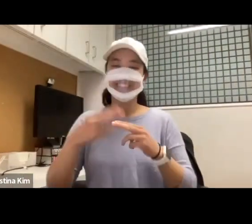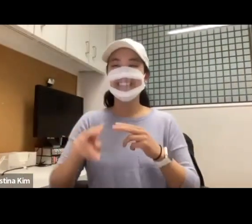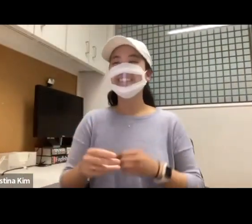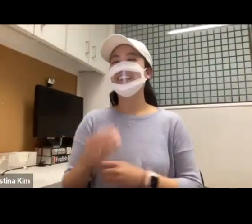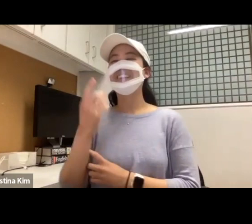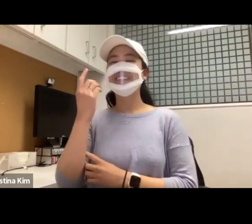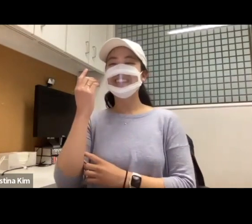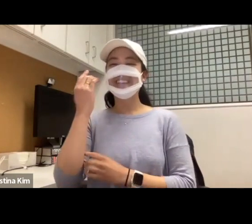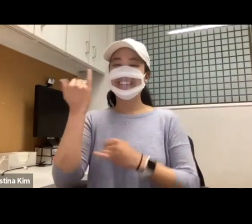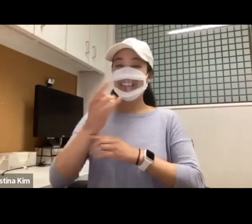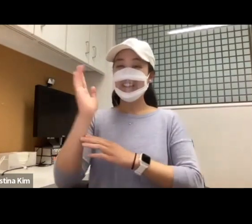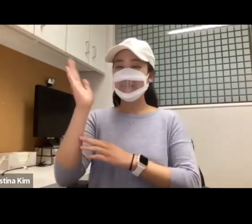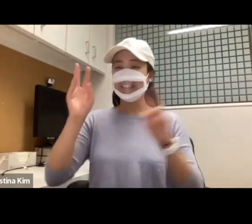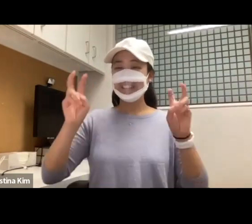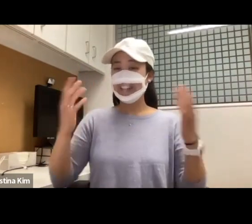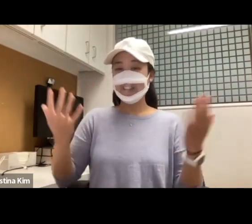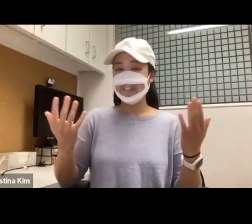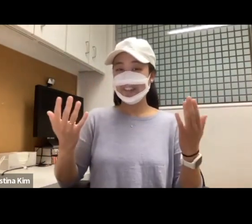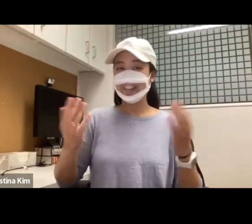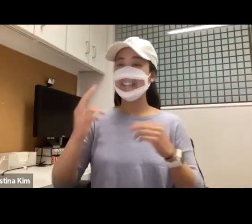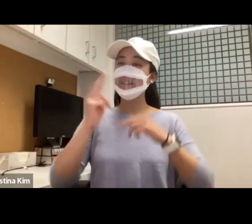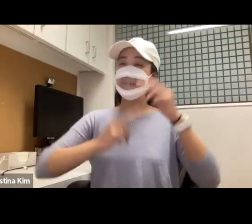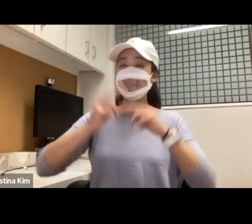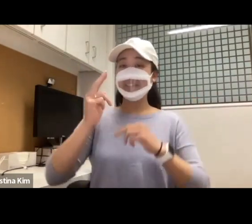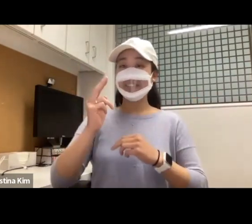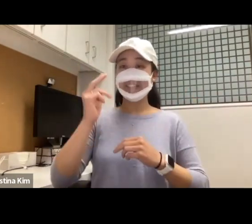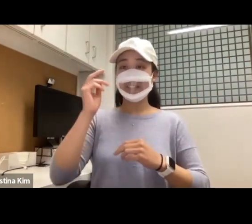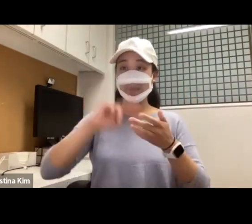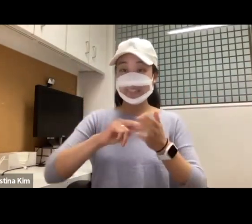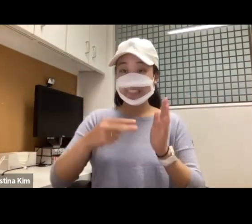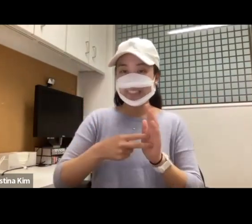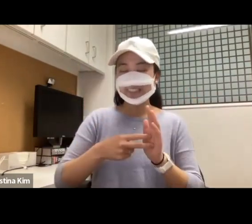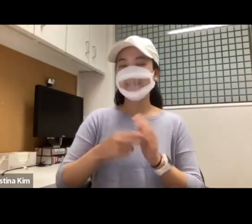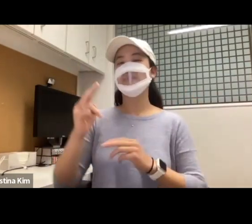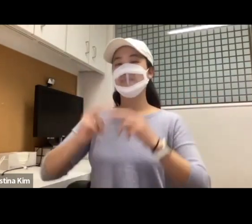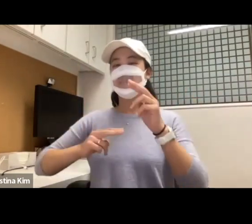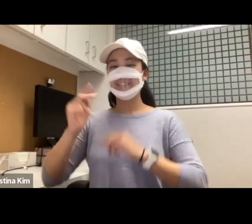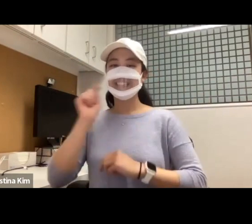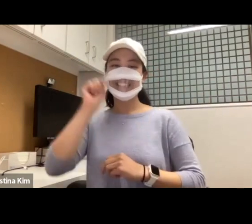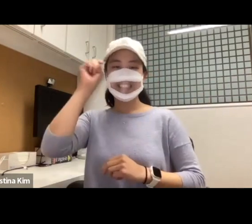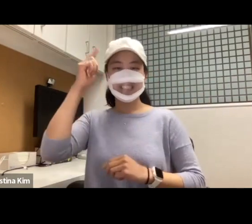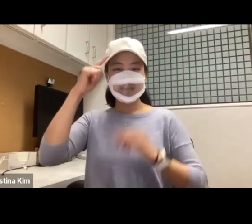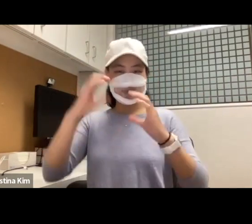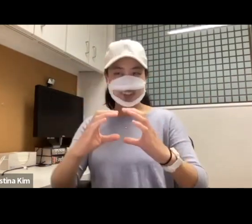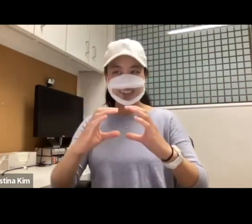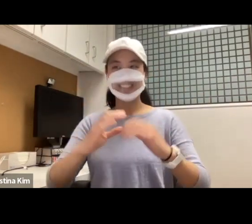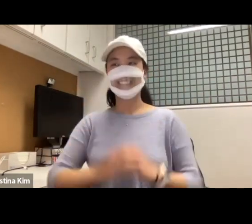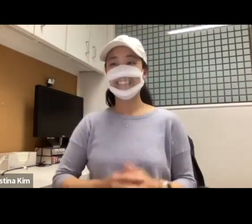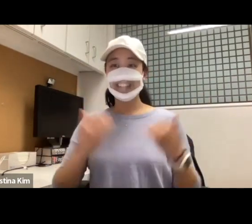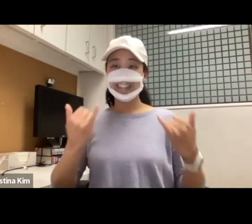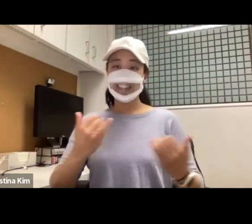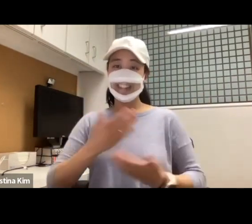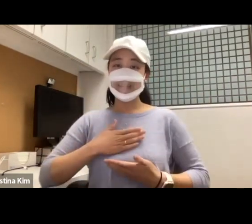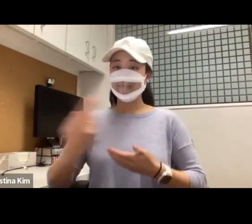One second, sorry about that. Today's presentation is titled Building Meaning Builds Teens'